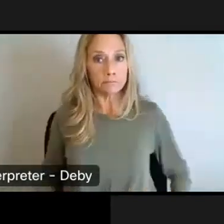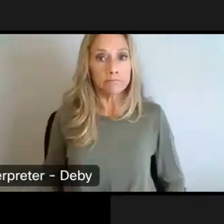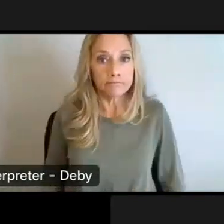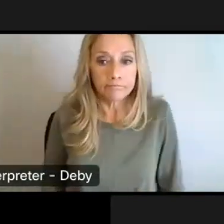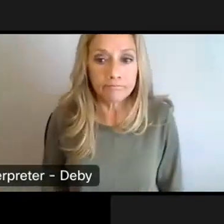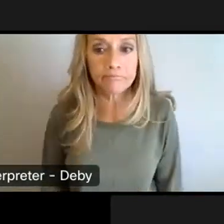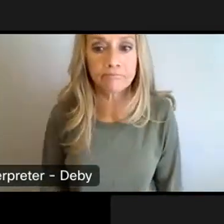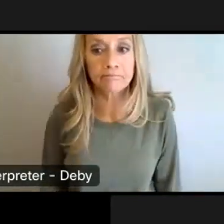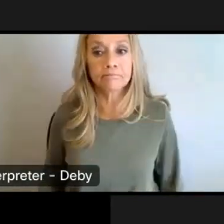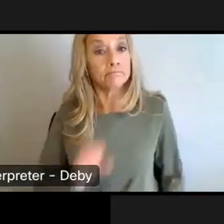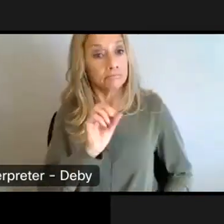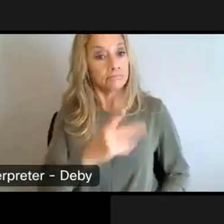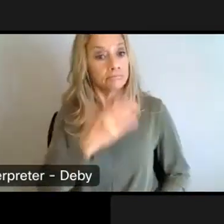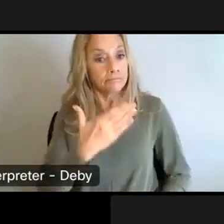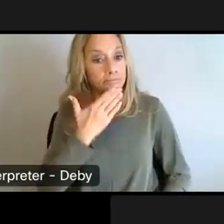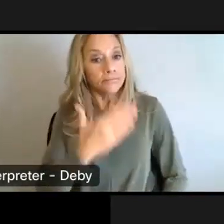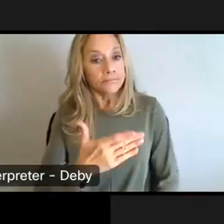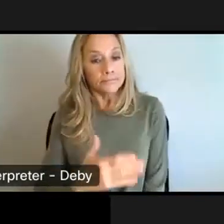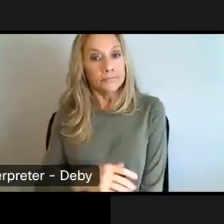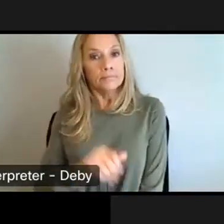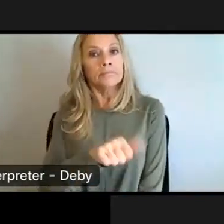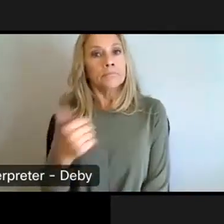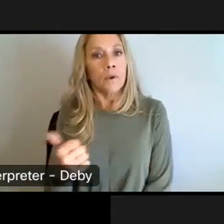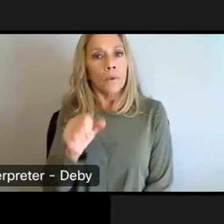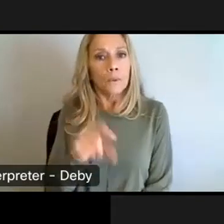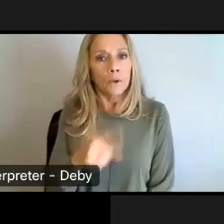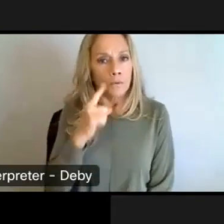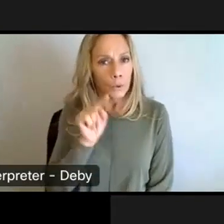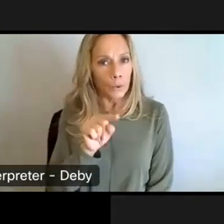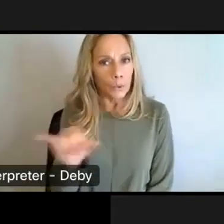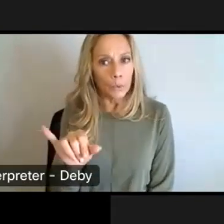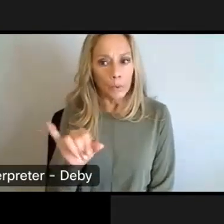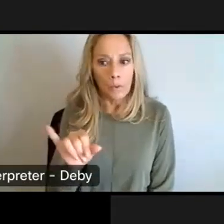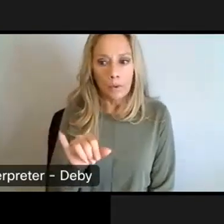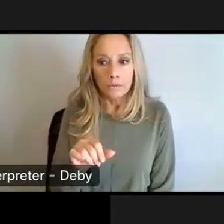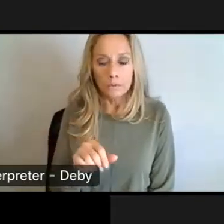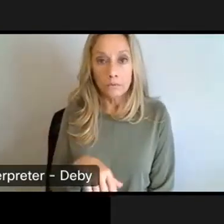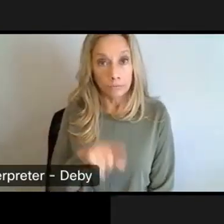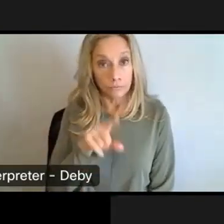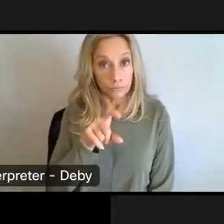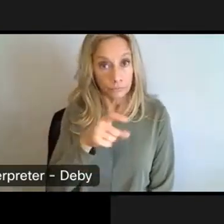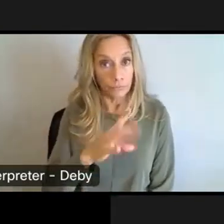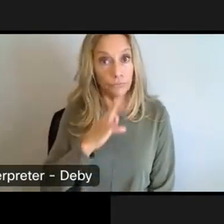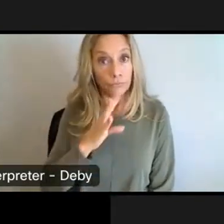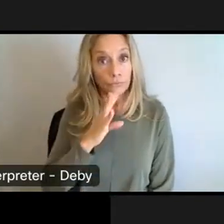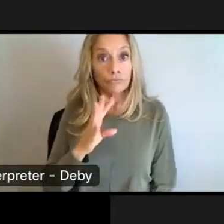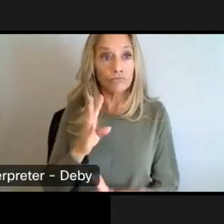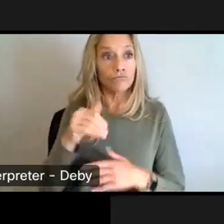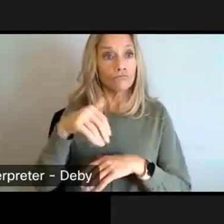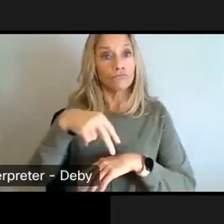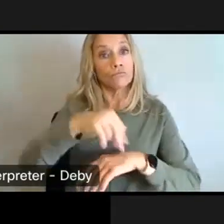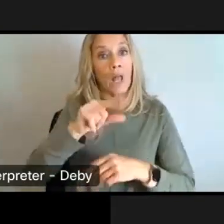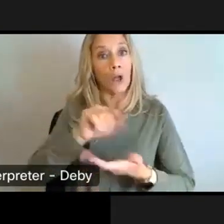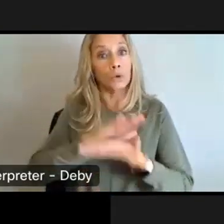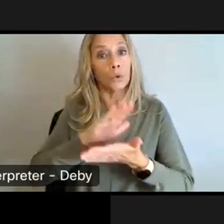Okay, thank you. I have another question for you as well. Do you speak at schools for veterans